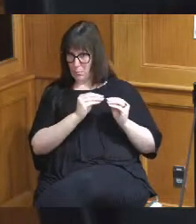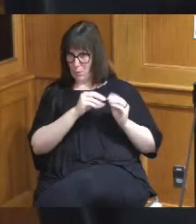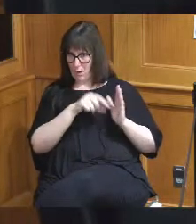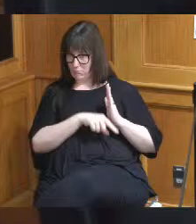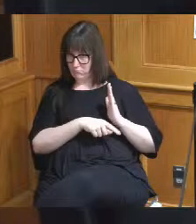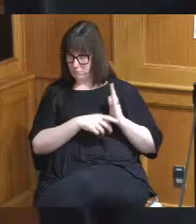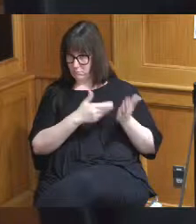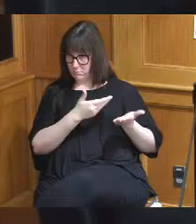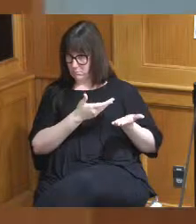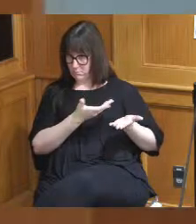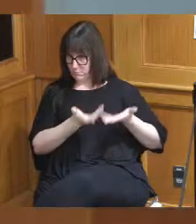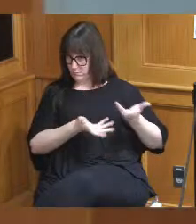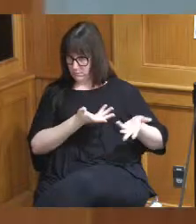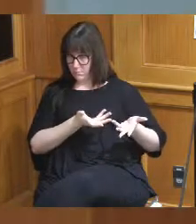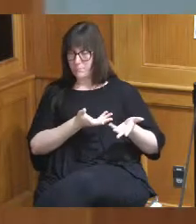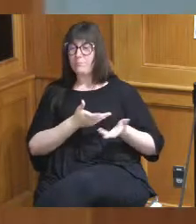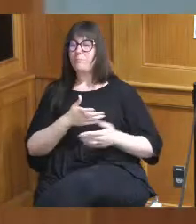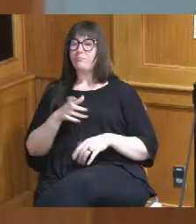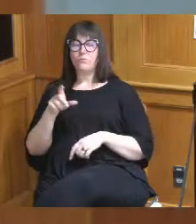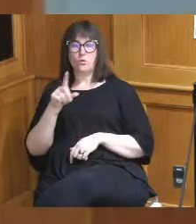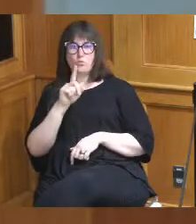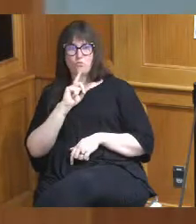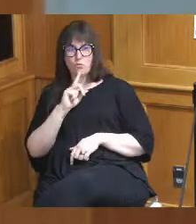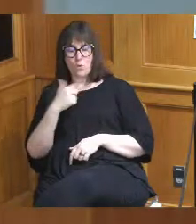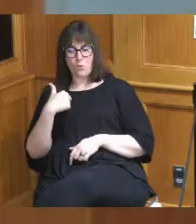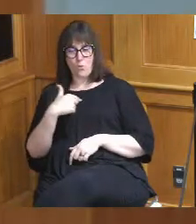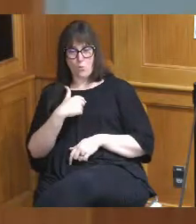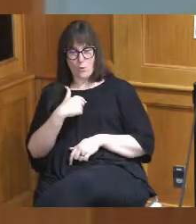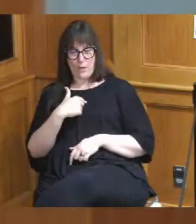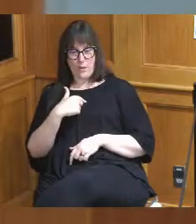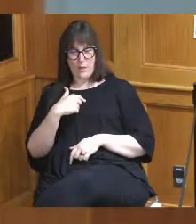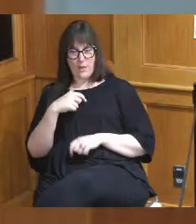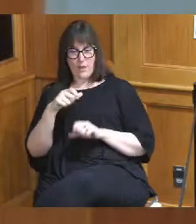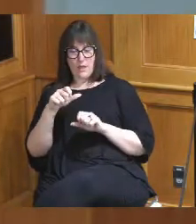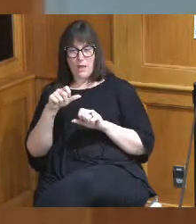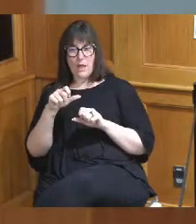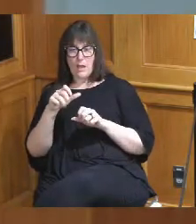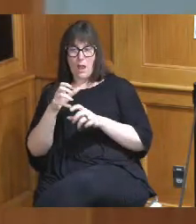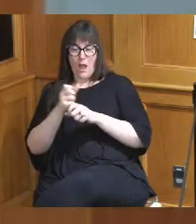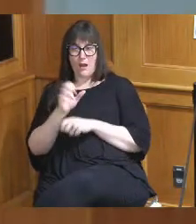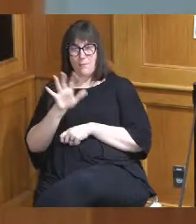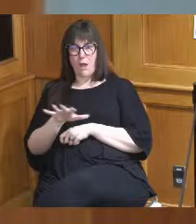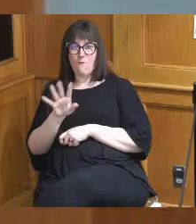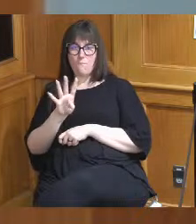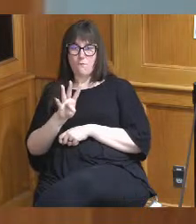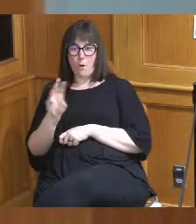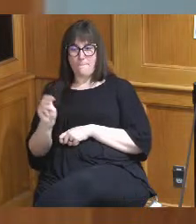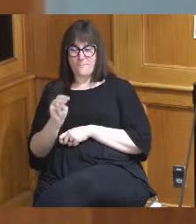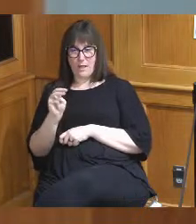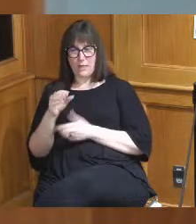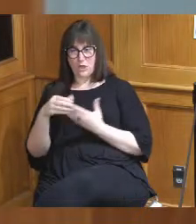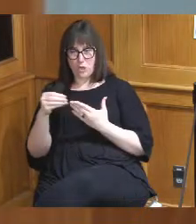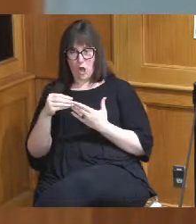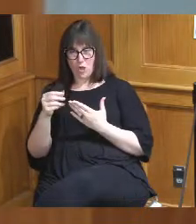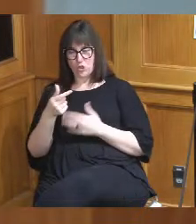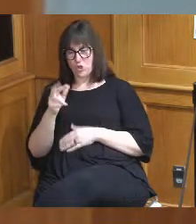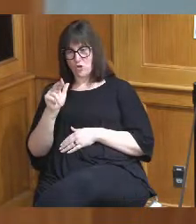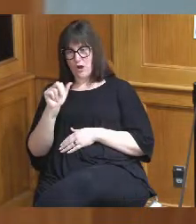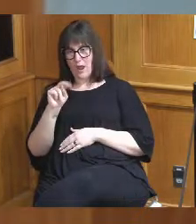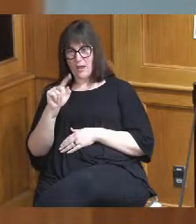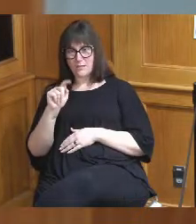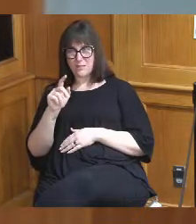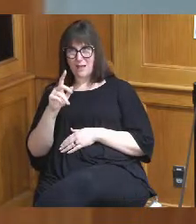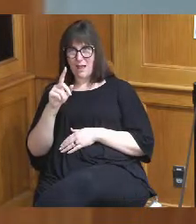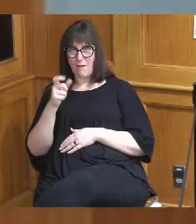proven out. Sure. We were able to award almost $4 million in prevention grants a couple of years ago to, I